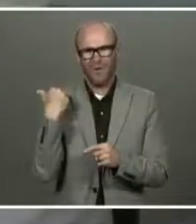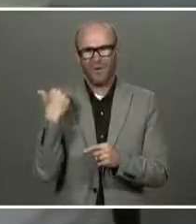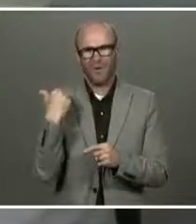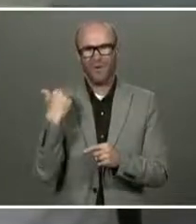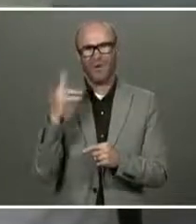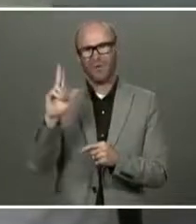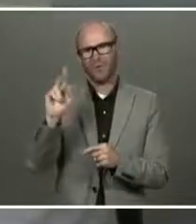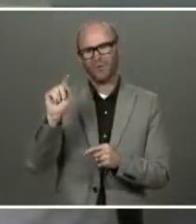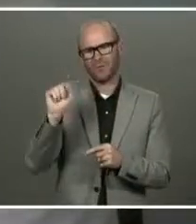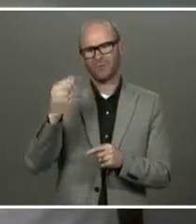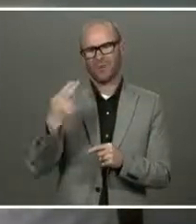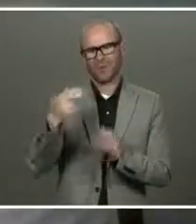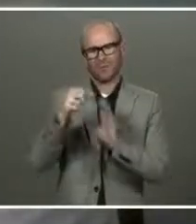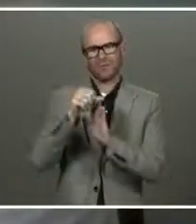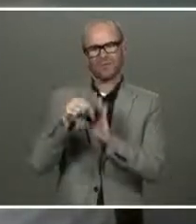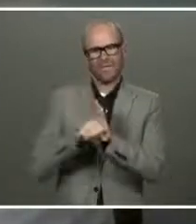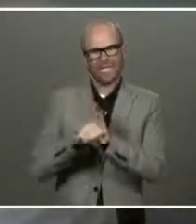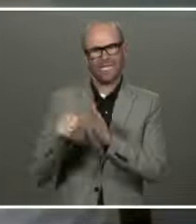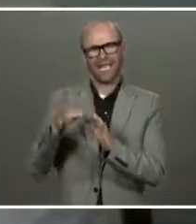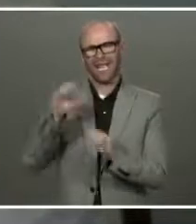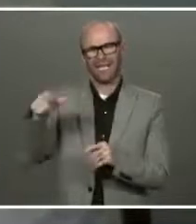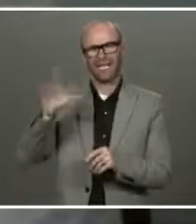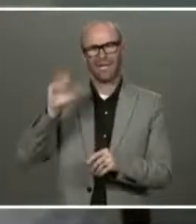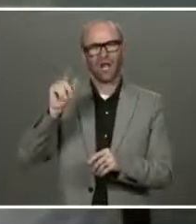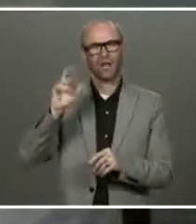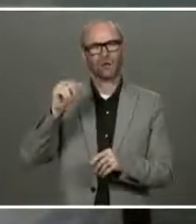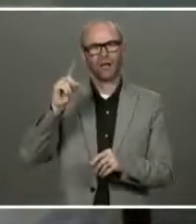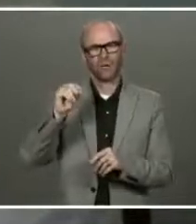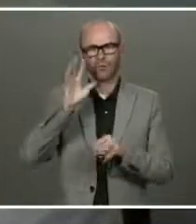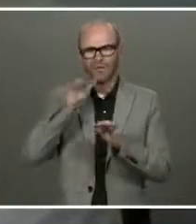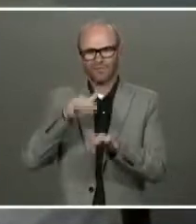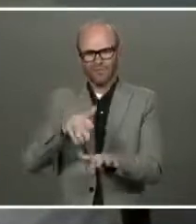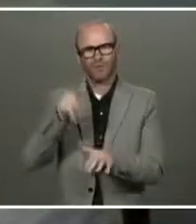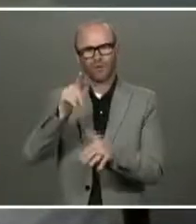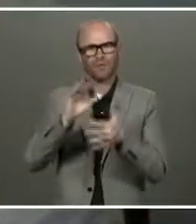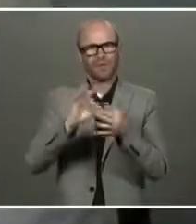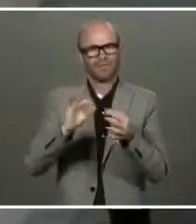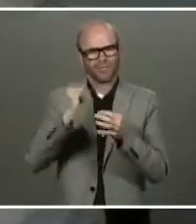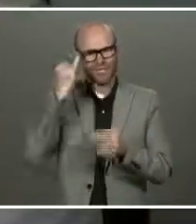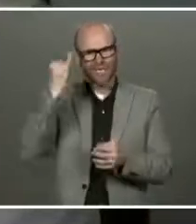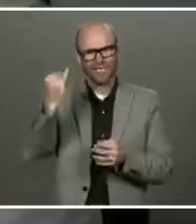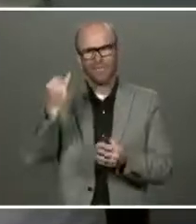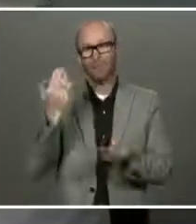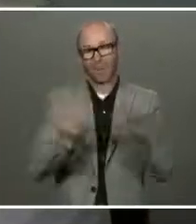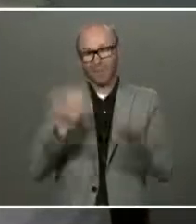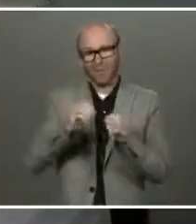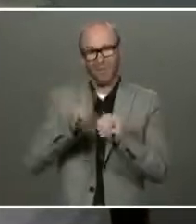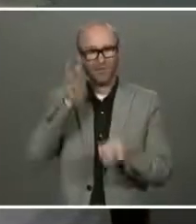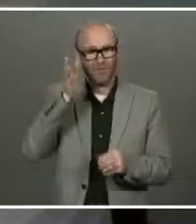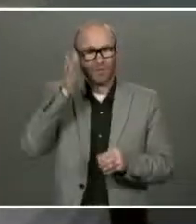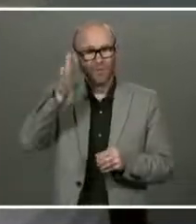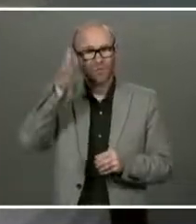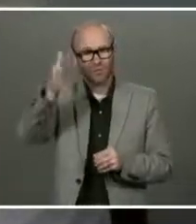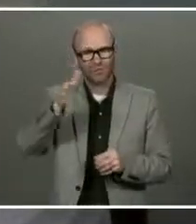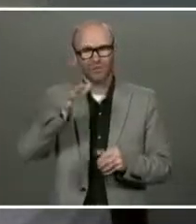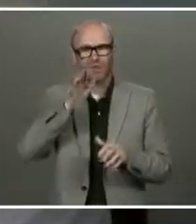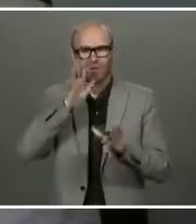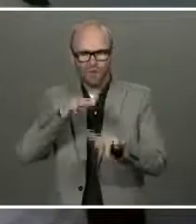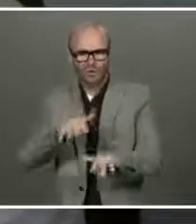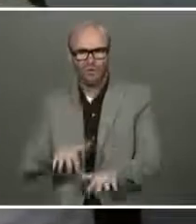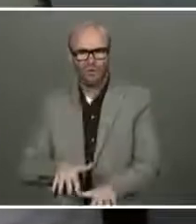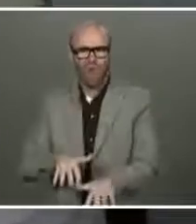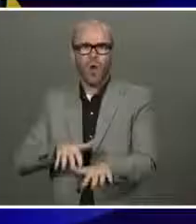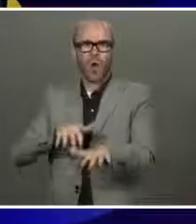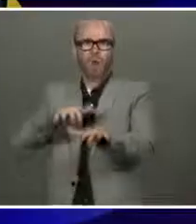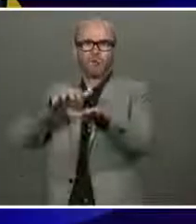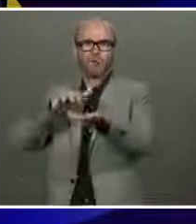When you spoke a minute ago about Utah's stake in the Colorado River, you mentioned this kind of idea that maybe sometime in the future, if the river's flows are strengthened, we may